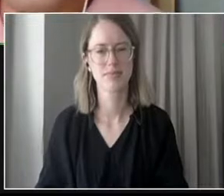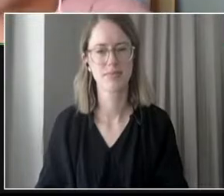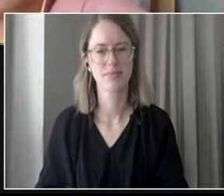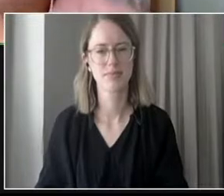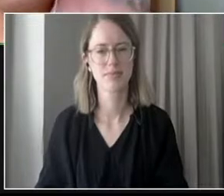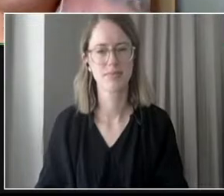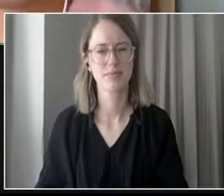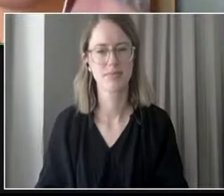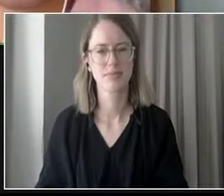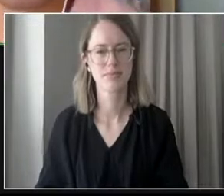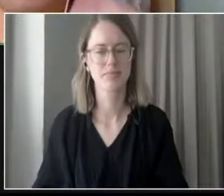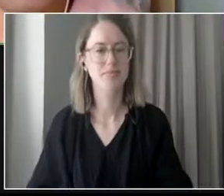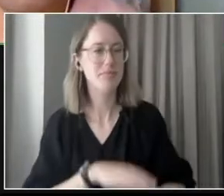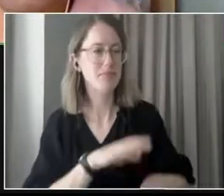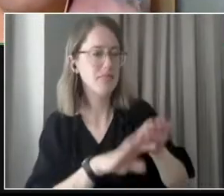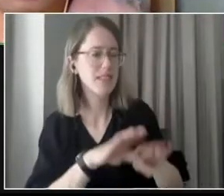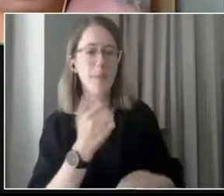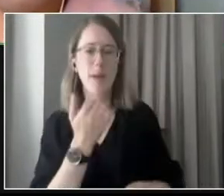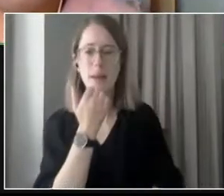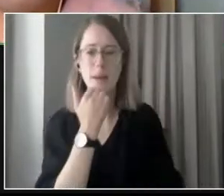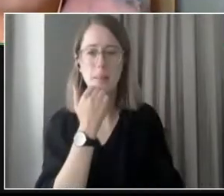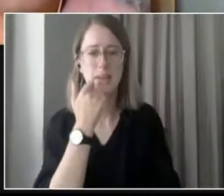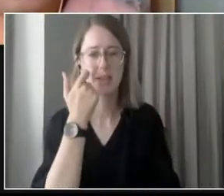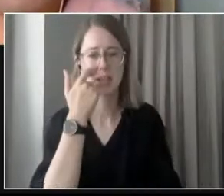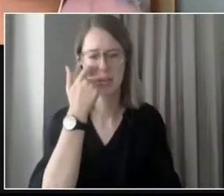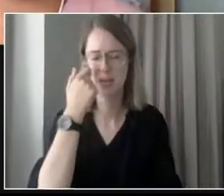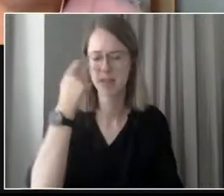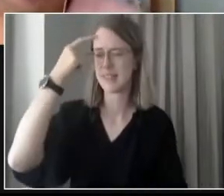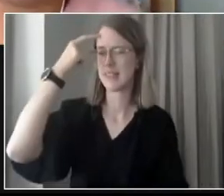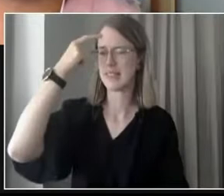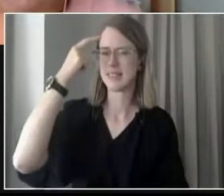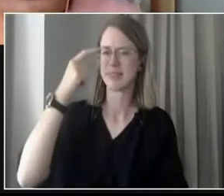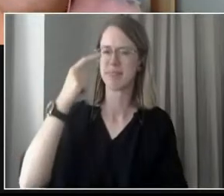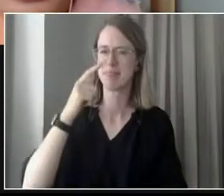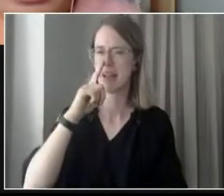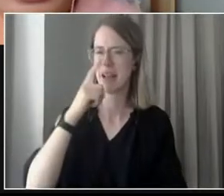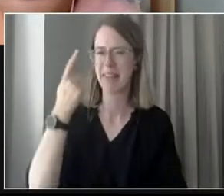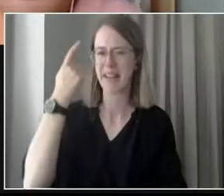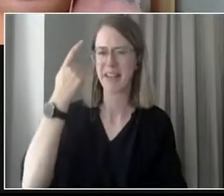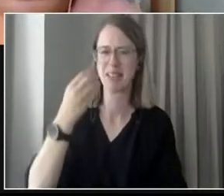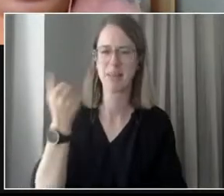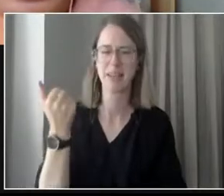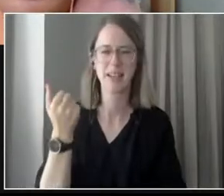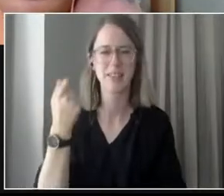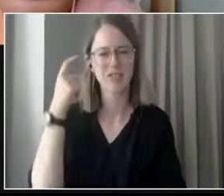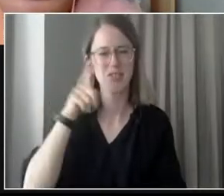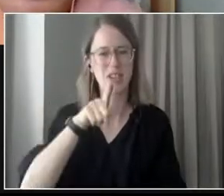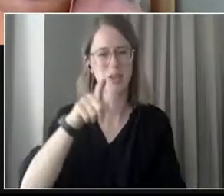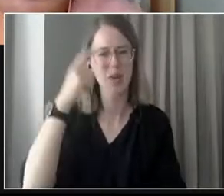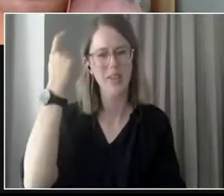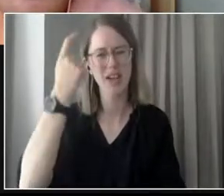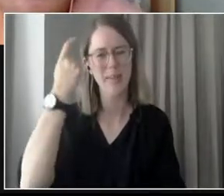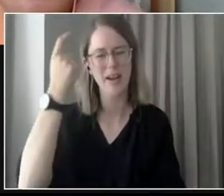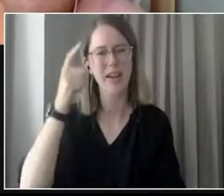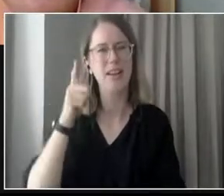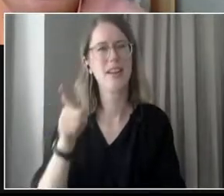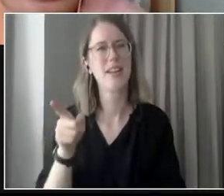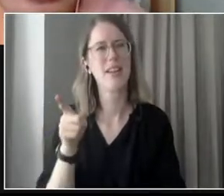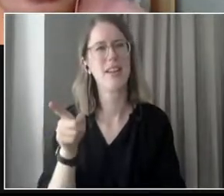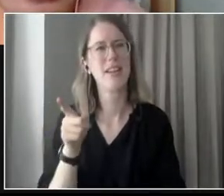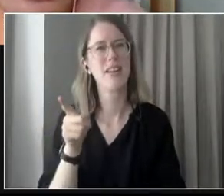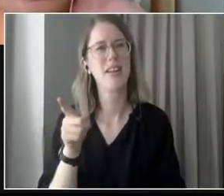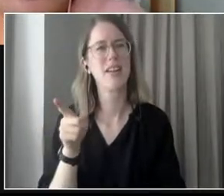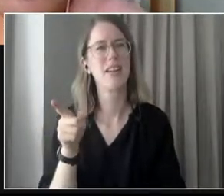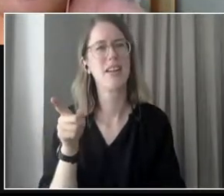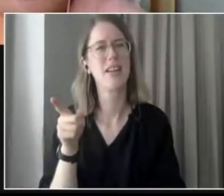Or similar numbers, or kind off of top of my head, I can't. Okay. I'm actually trying to think of that as a.